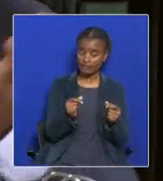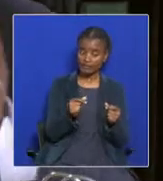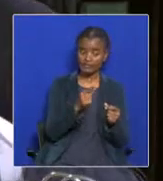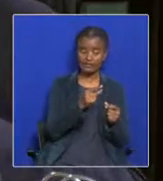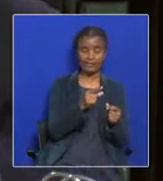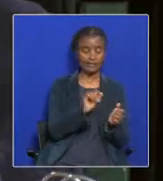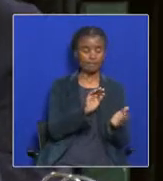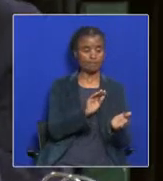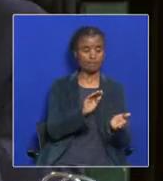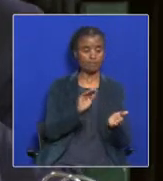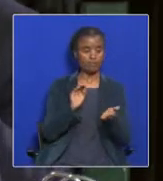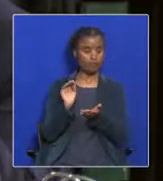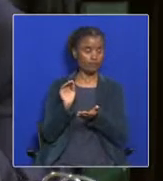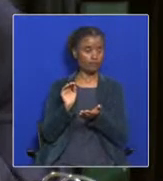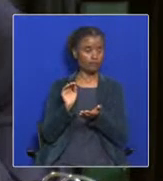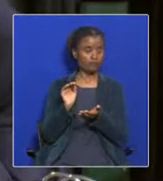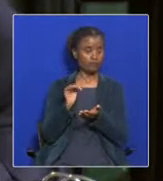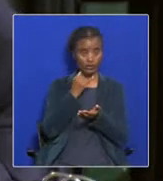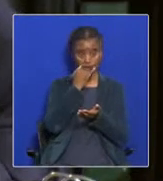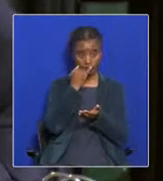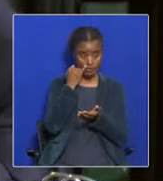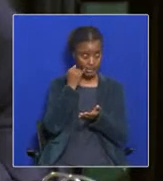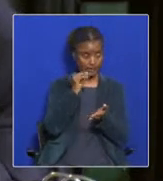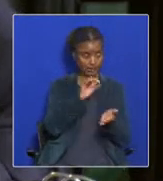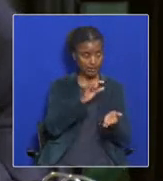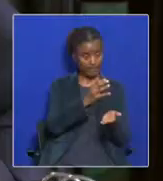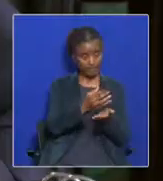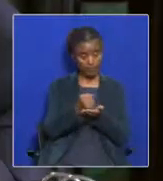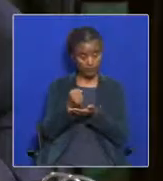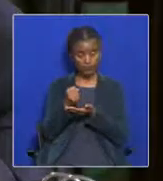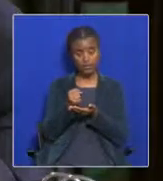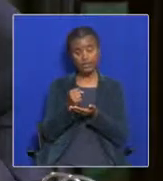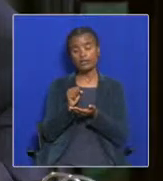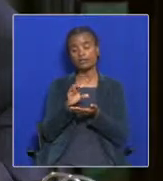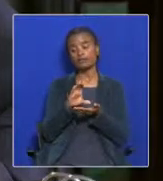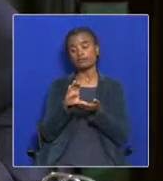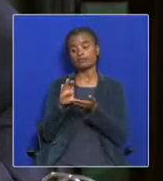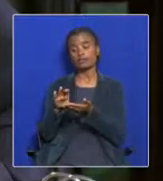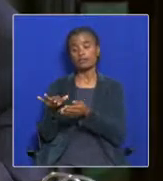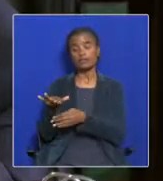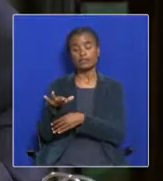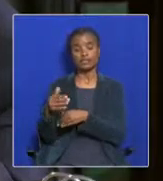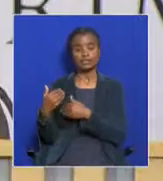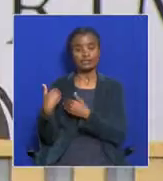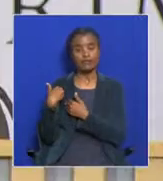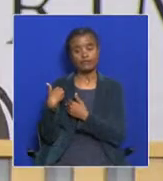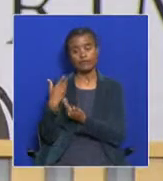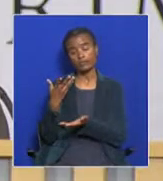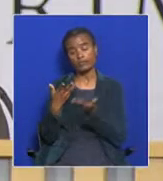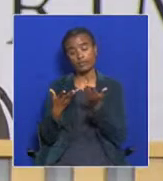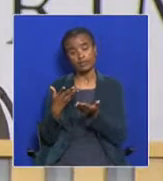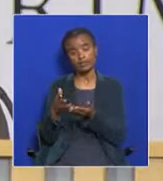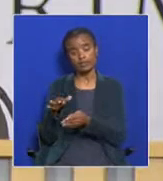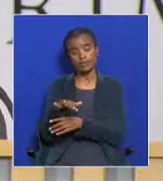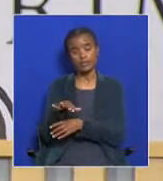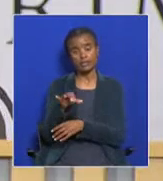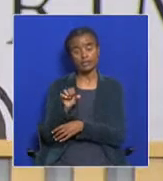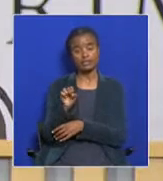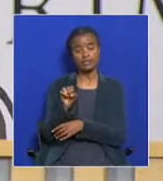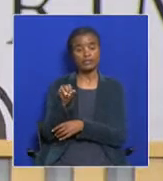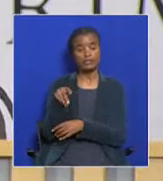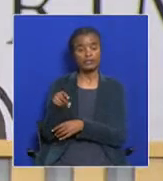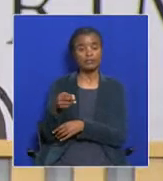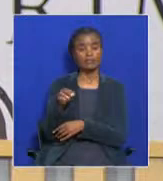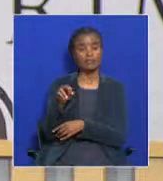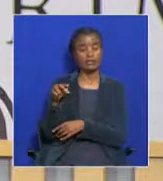the drugs and take them wherever you consider safe, maybe Sipingo. No, Chair. Yes. I'm